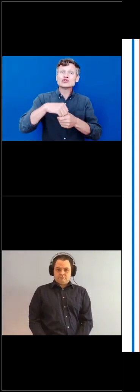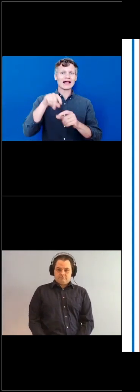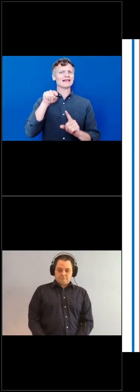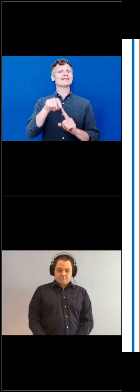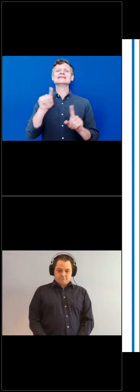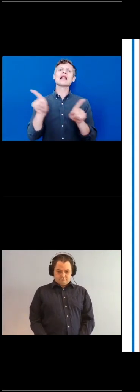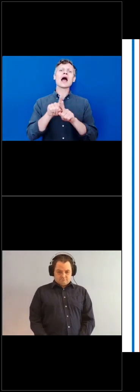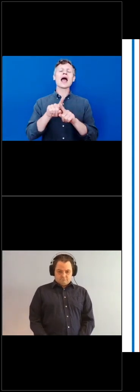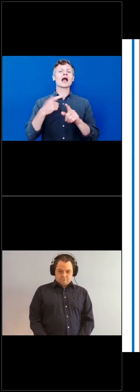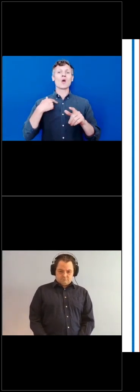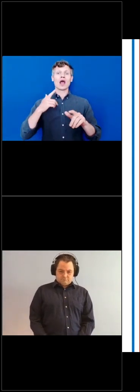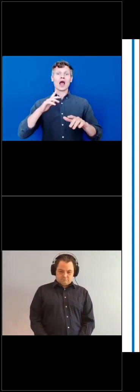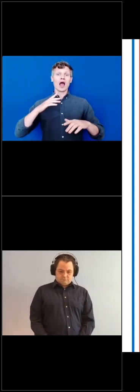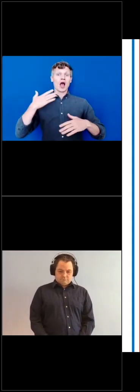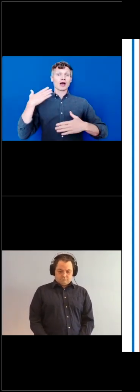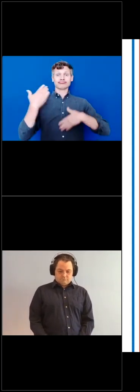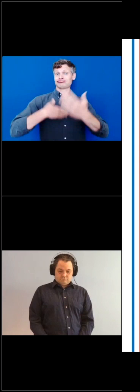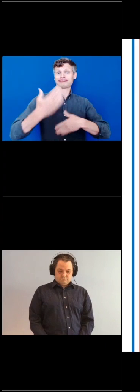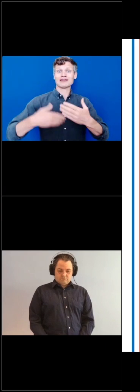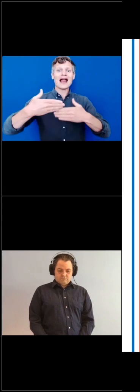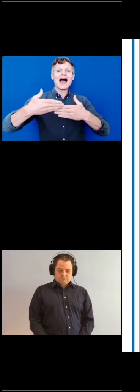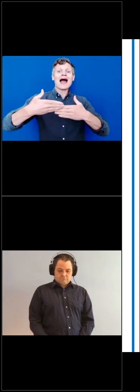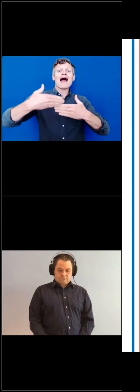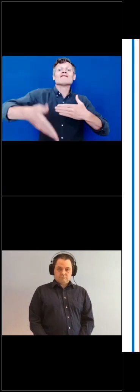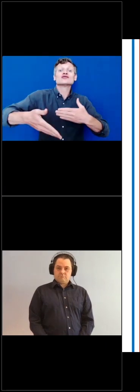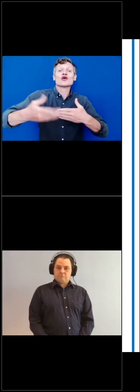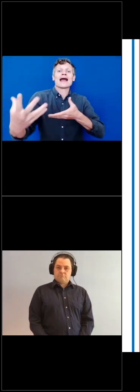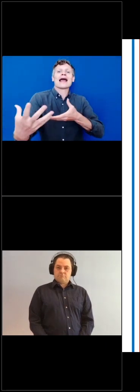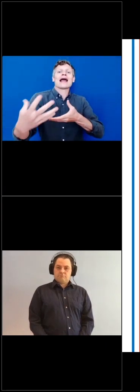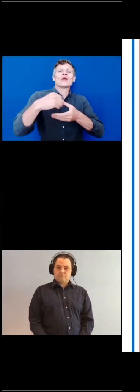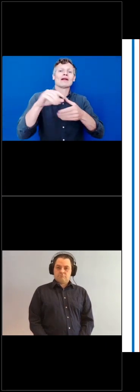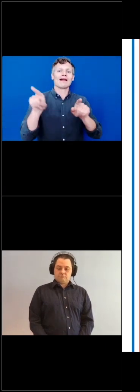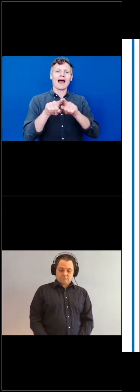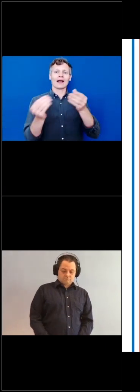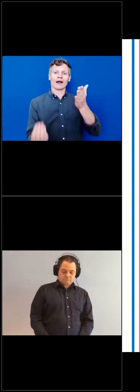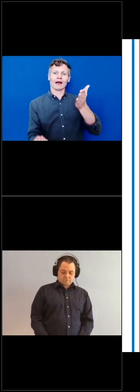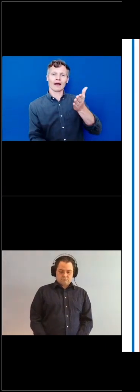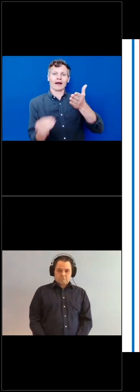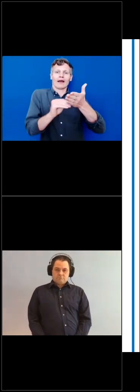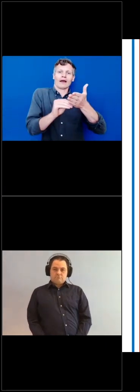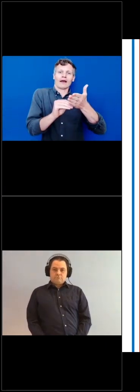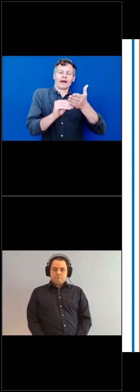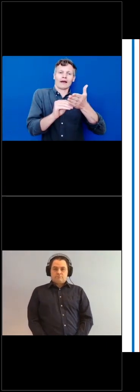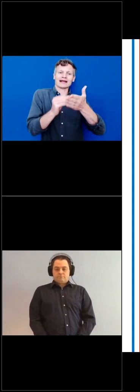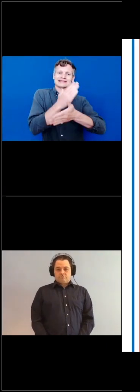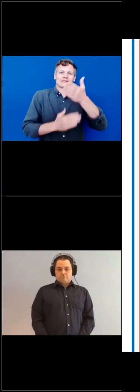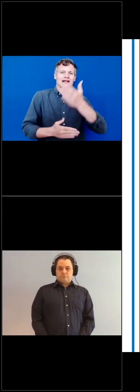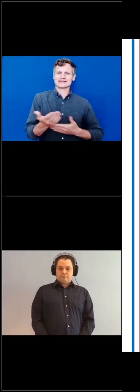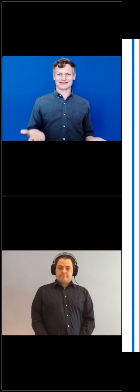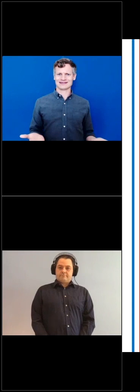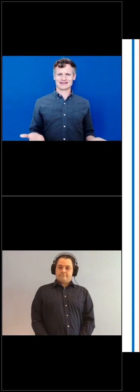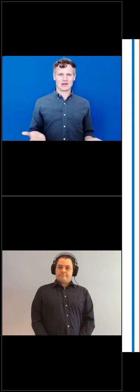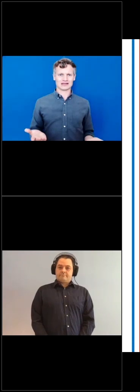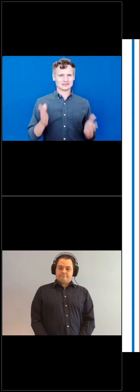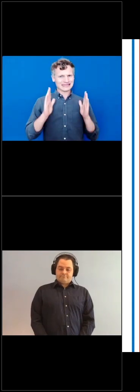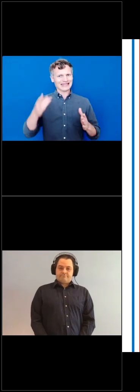be deprioritized, let's say, or something that shouldn't require sufficient funding. So often